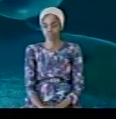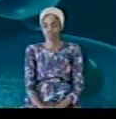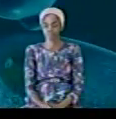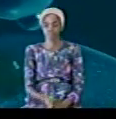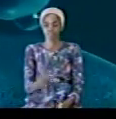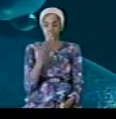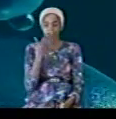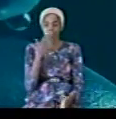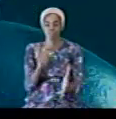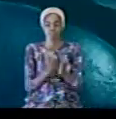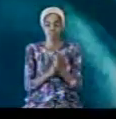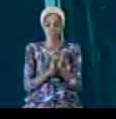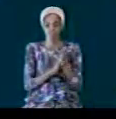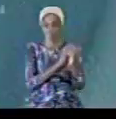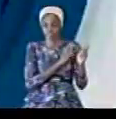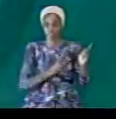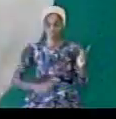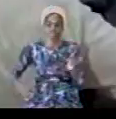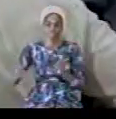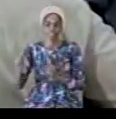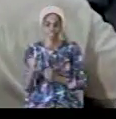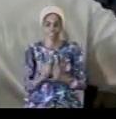Praise the Lord, everybody.